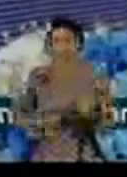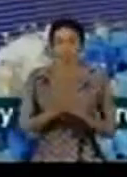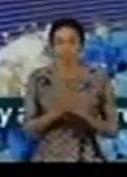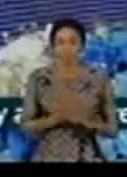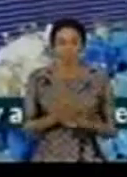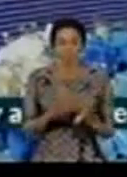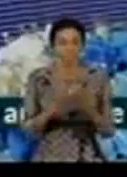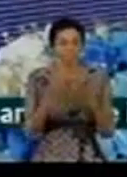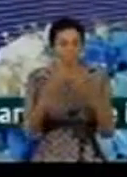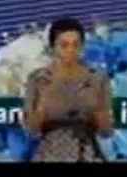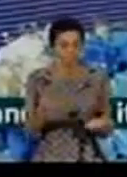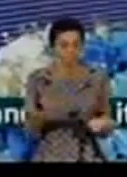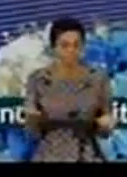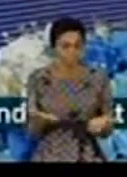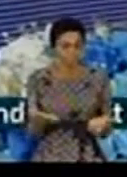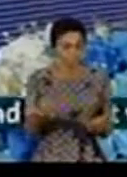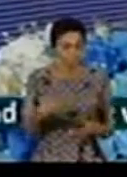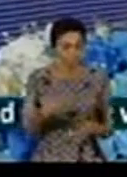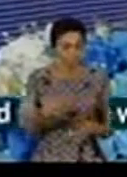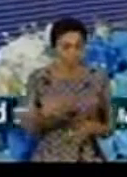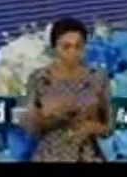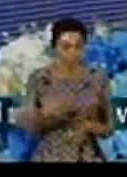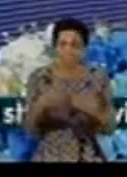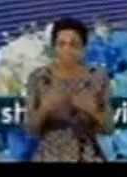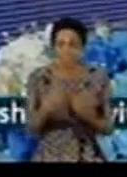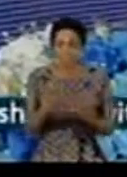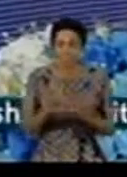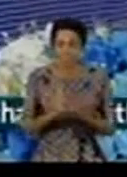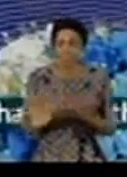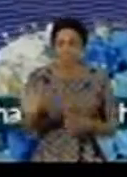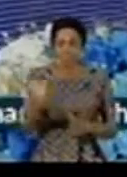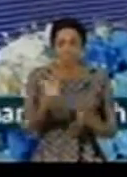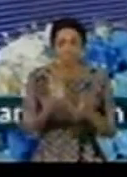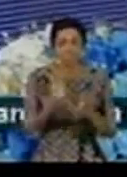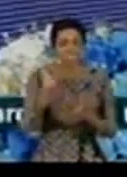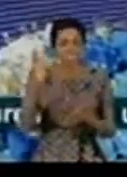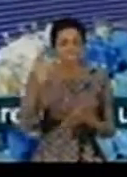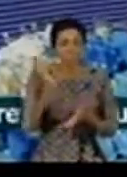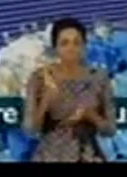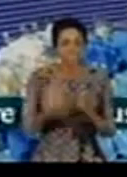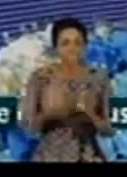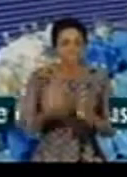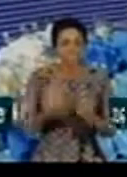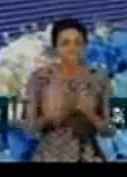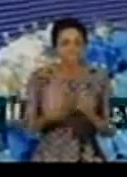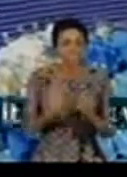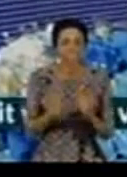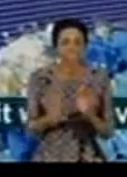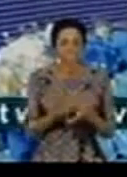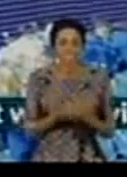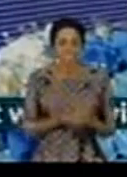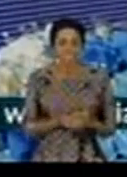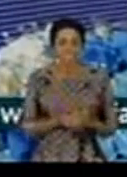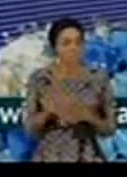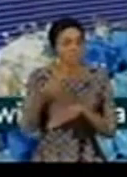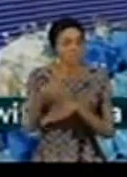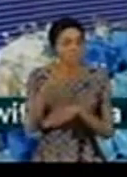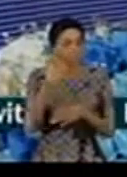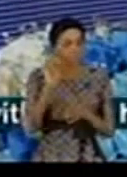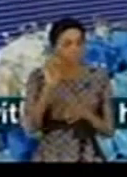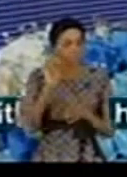Before the Alpha location, we have some testimony online. While they are preparing them, please, let's listen to some of those testimonies.